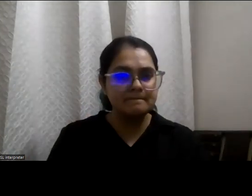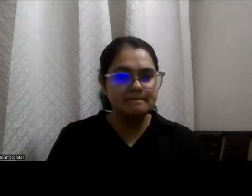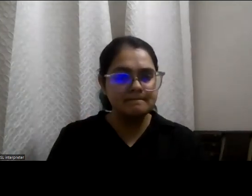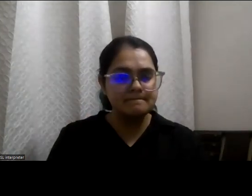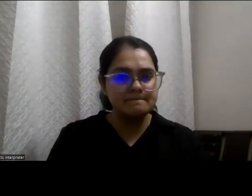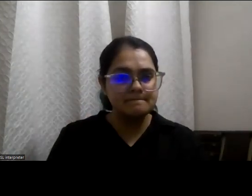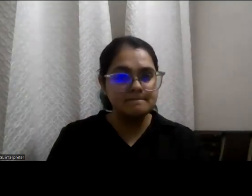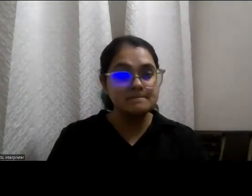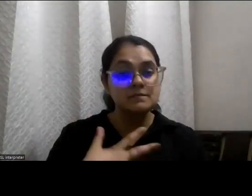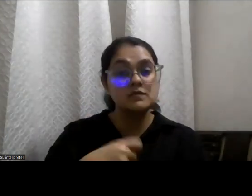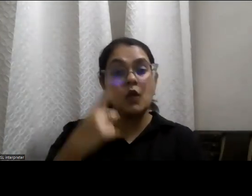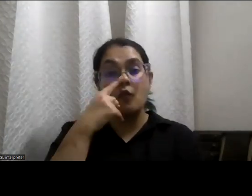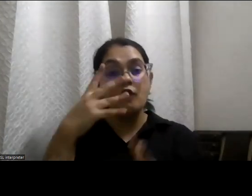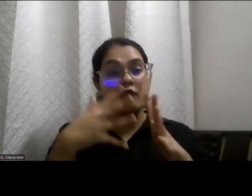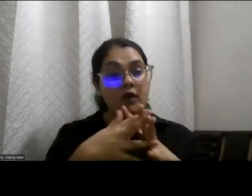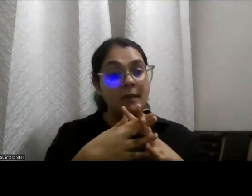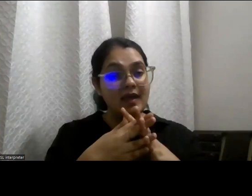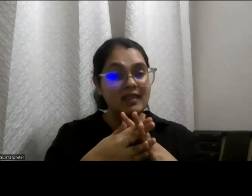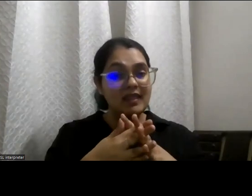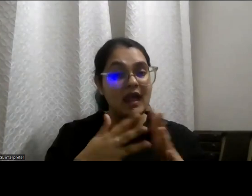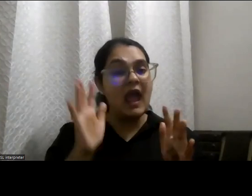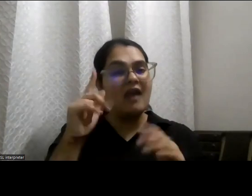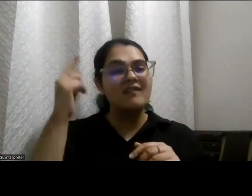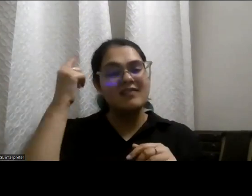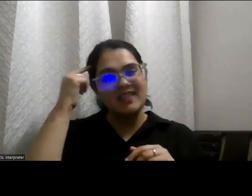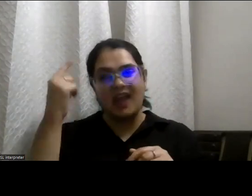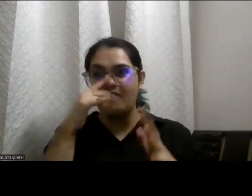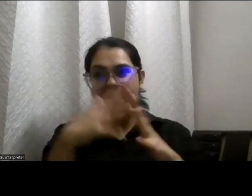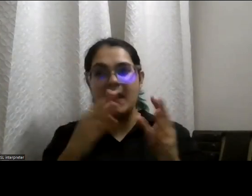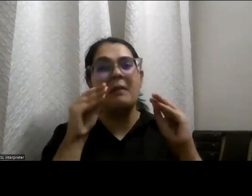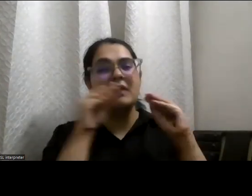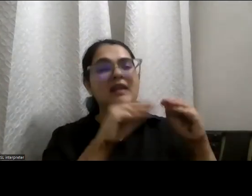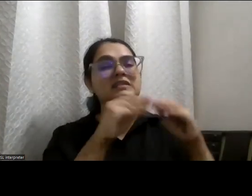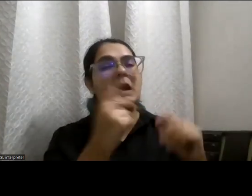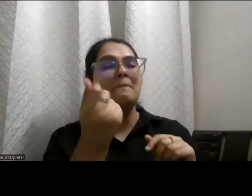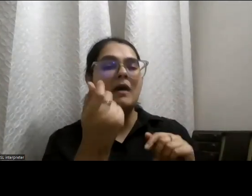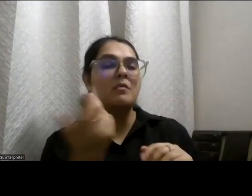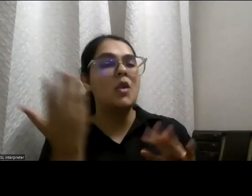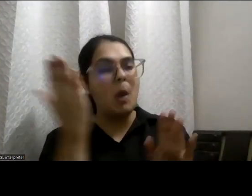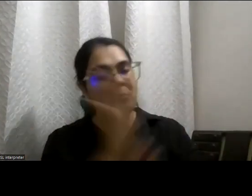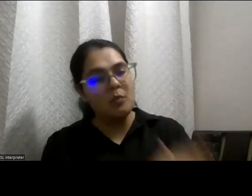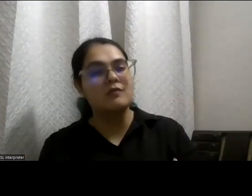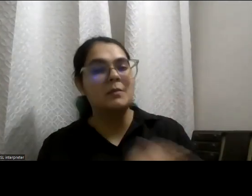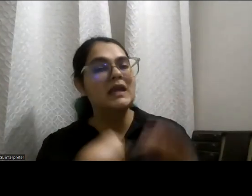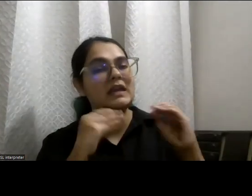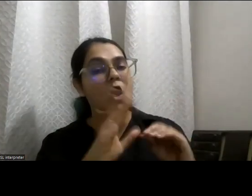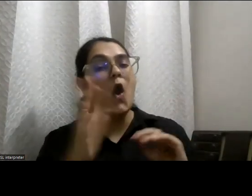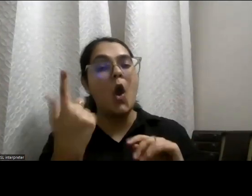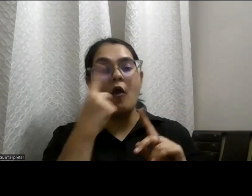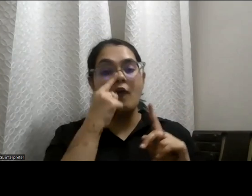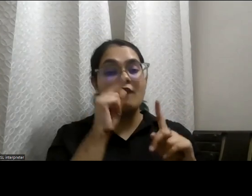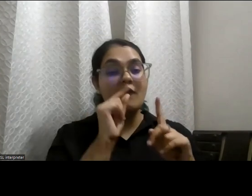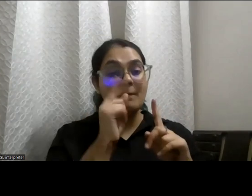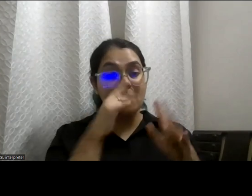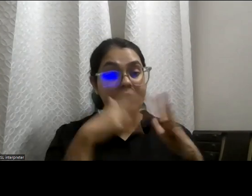to put more women into the education sector requires a lot of the investment and money, or to have more women into the corporate sector or in the